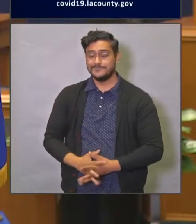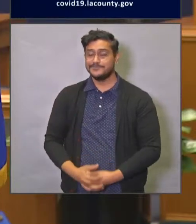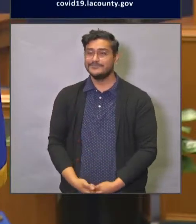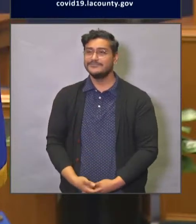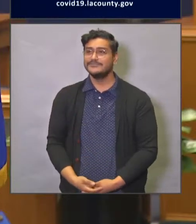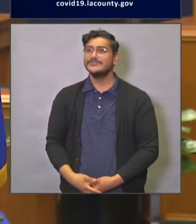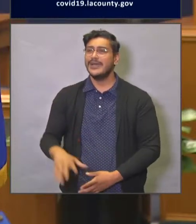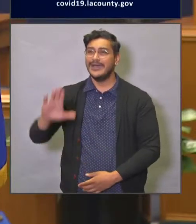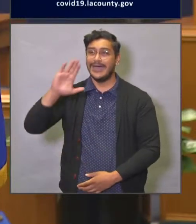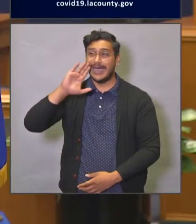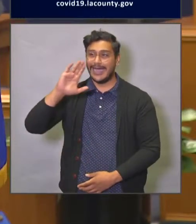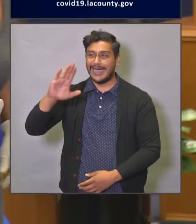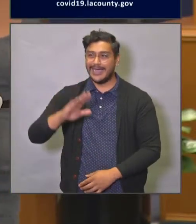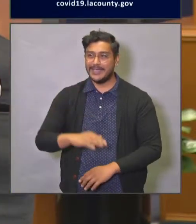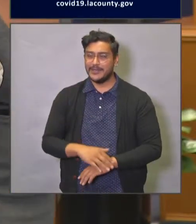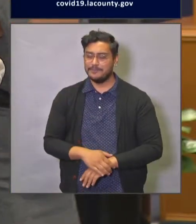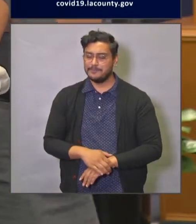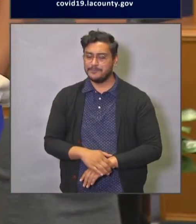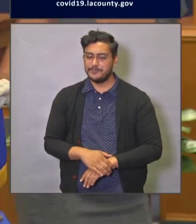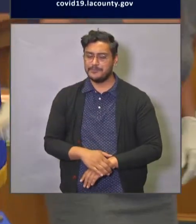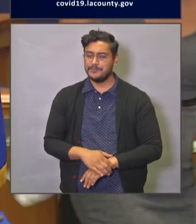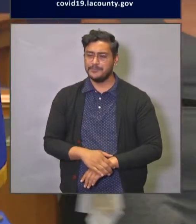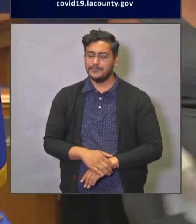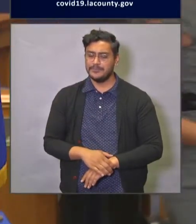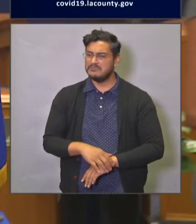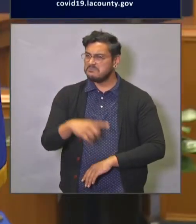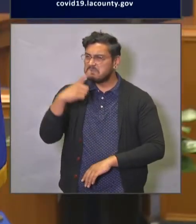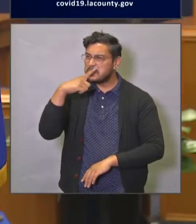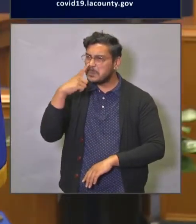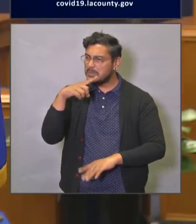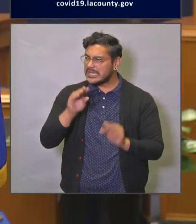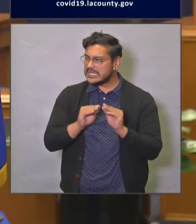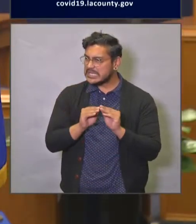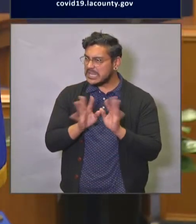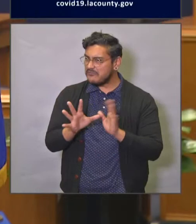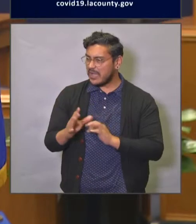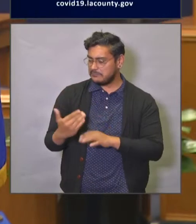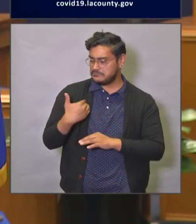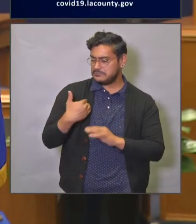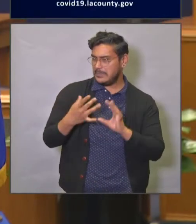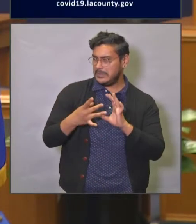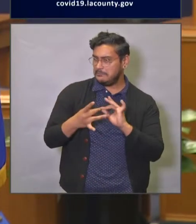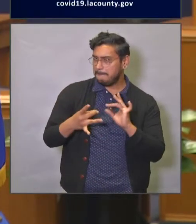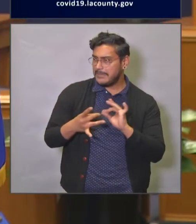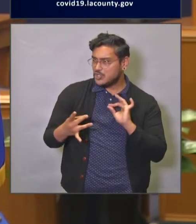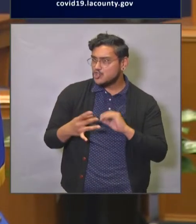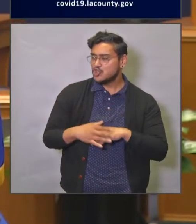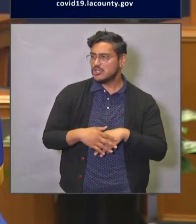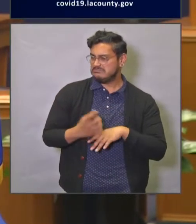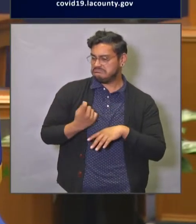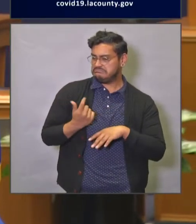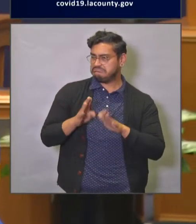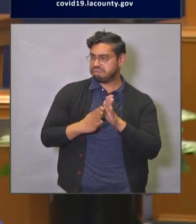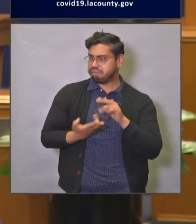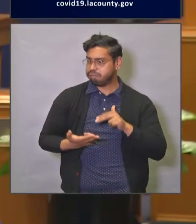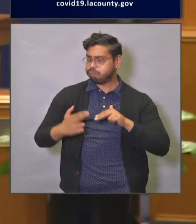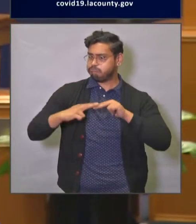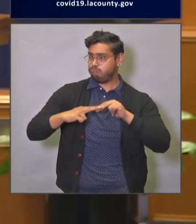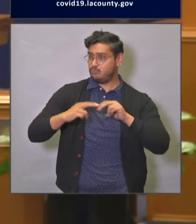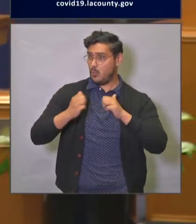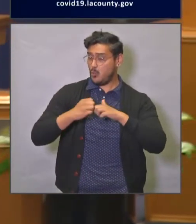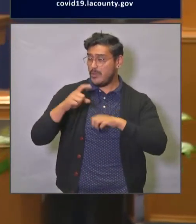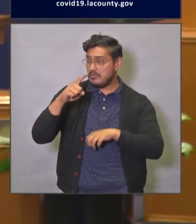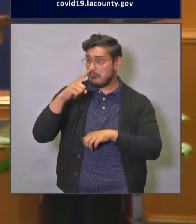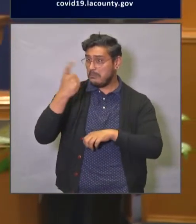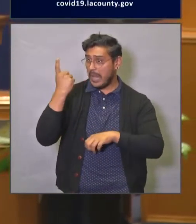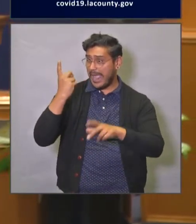Thanks for taking my question. I was just wondering if you could clarify, you mentioned earlier that there had been a slight increase in deaths among Black residents.